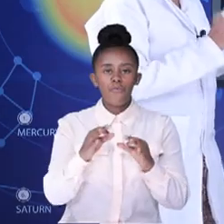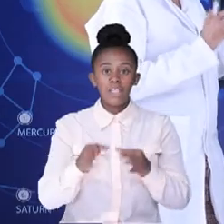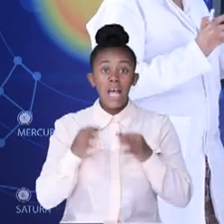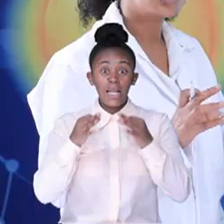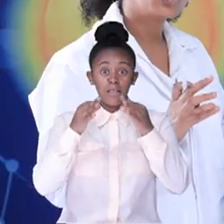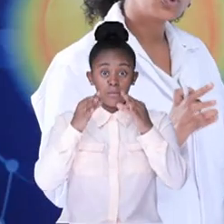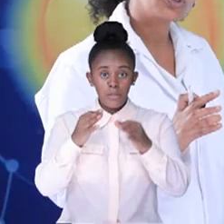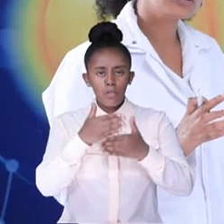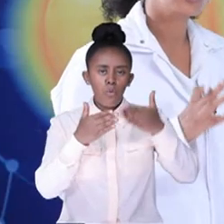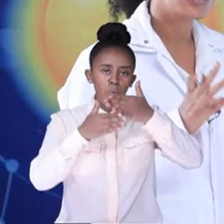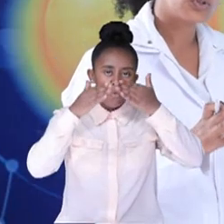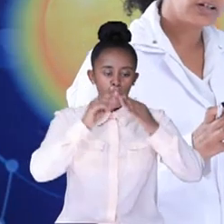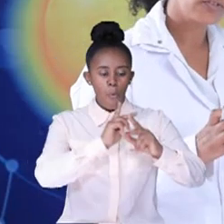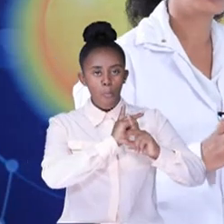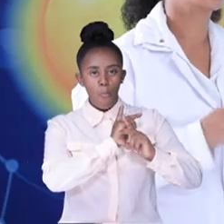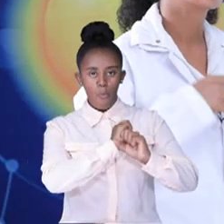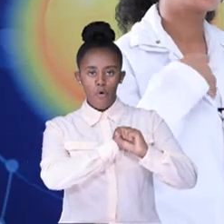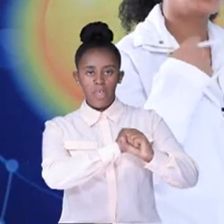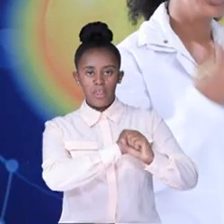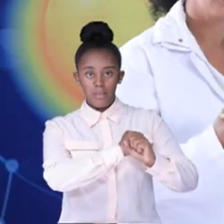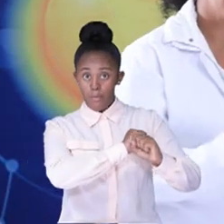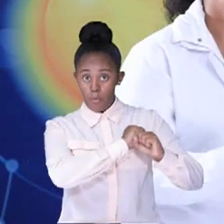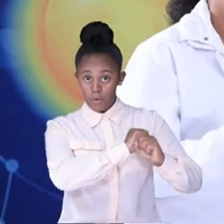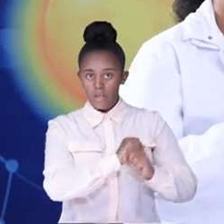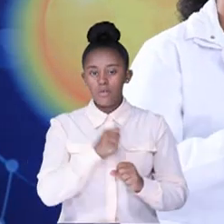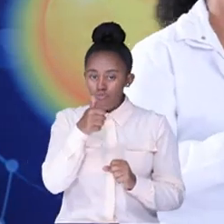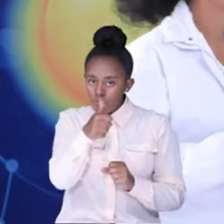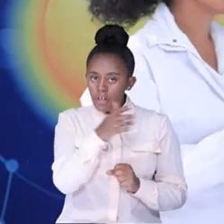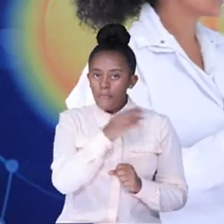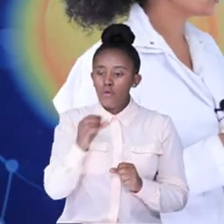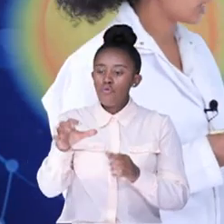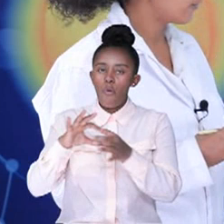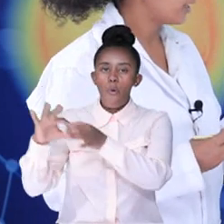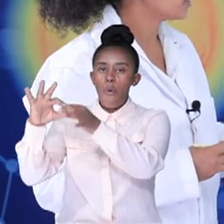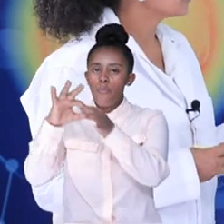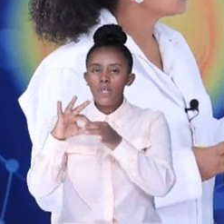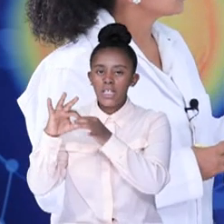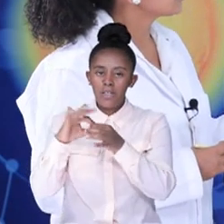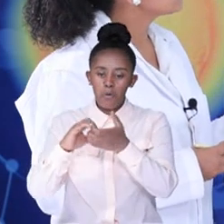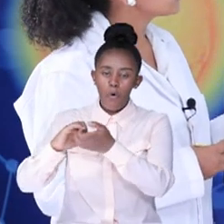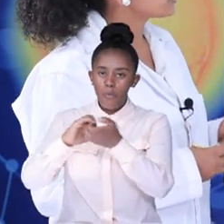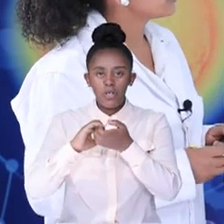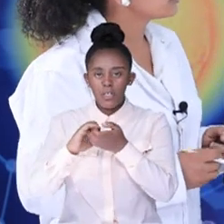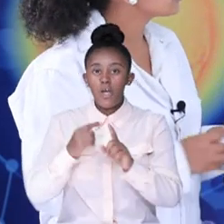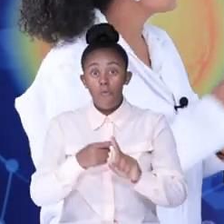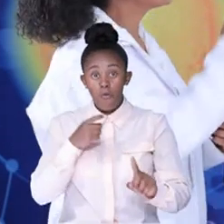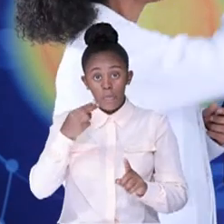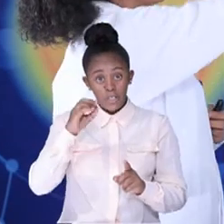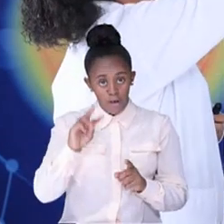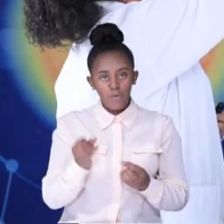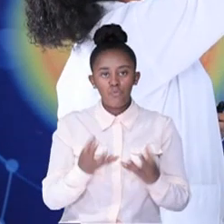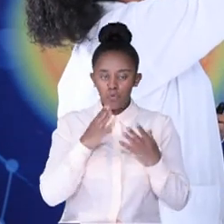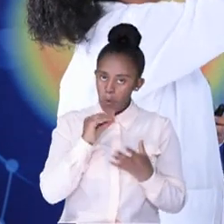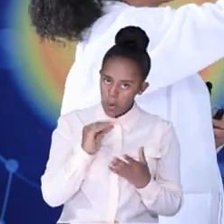transmission in order to protect yourself and your community from HIV. If we say this